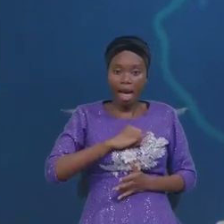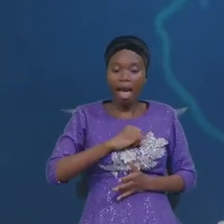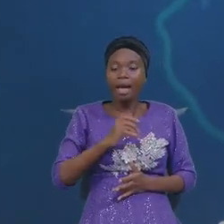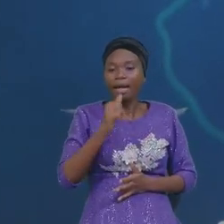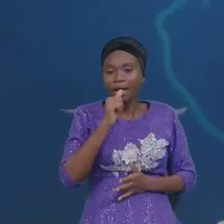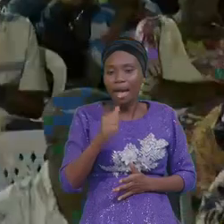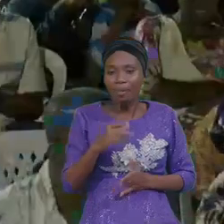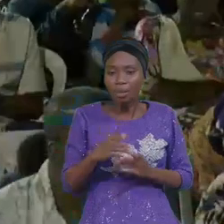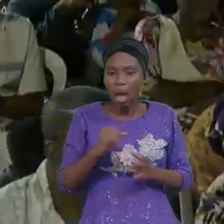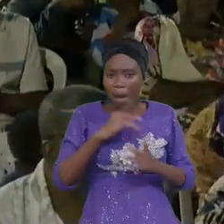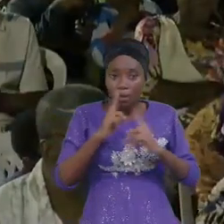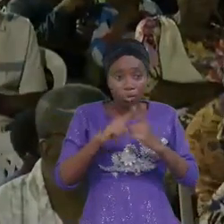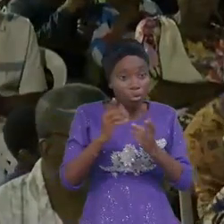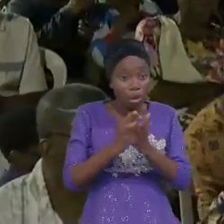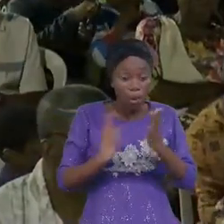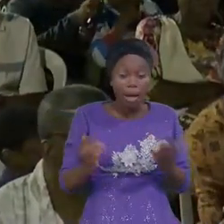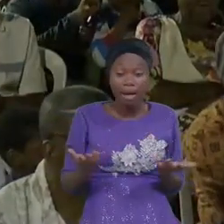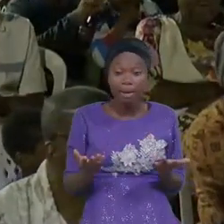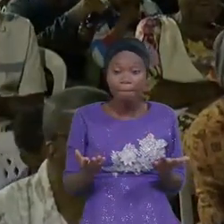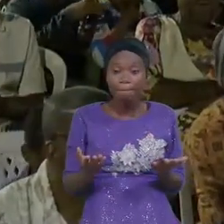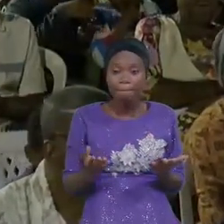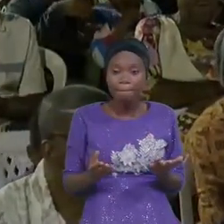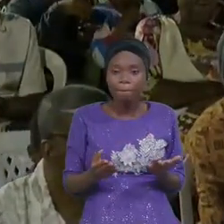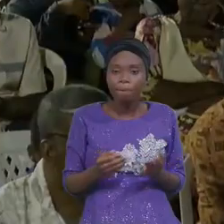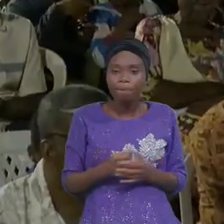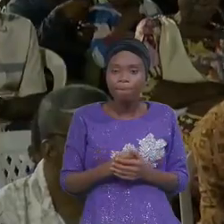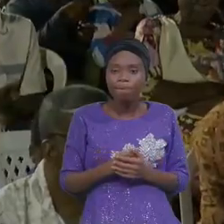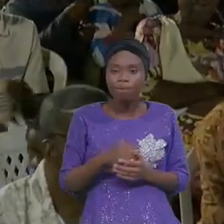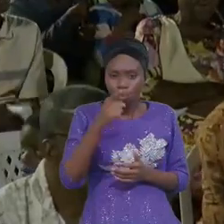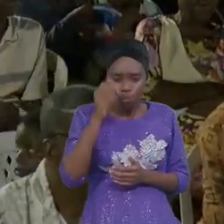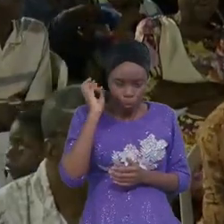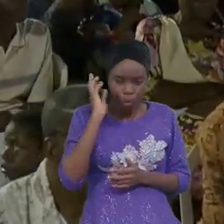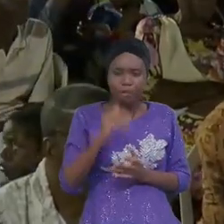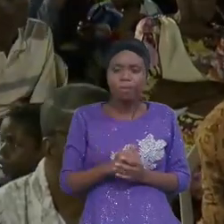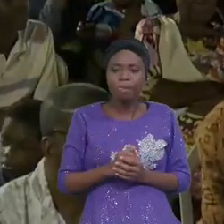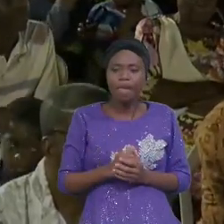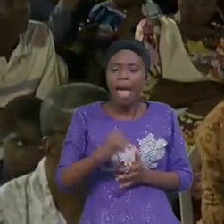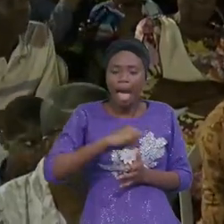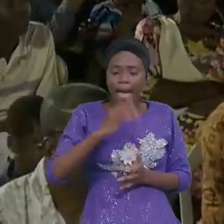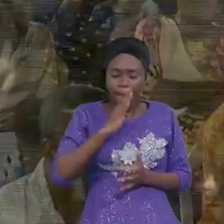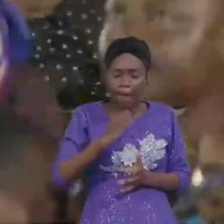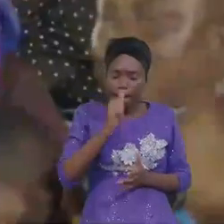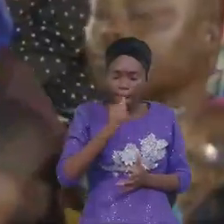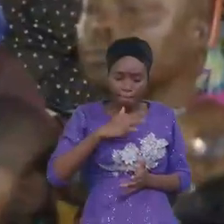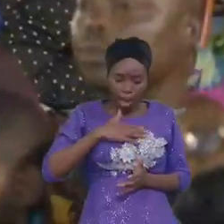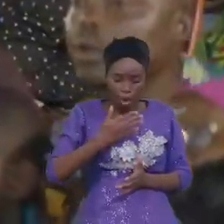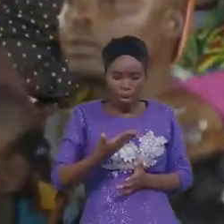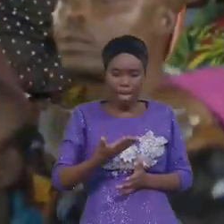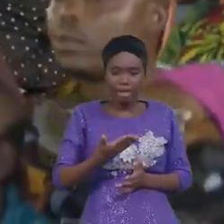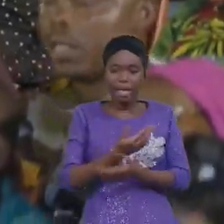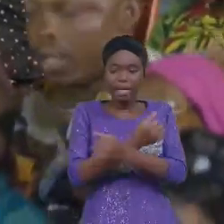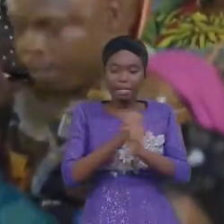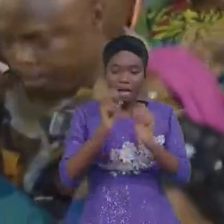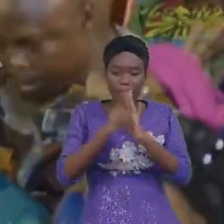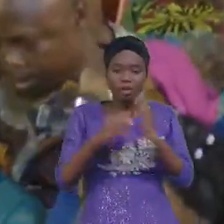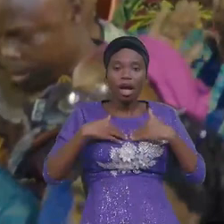Am I talking to somebody there? You're willing. I am willing. Salvation has come to